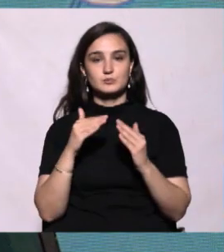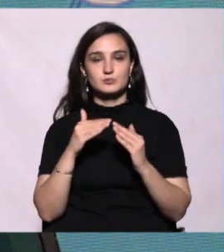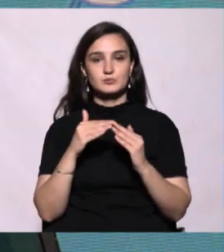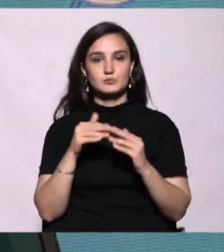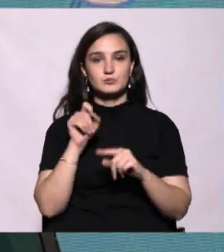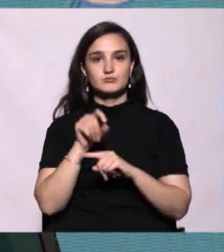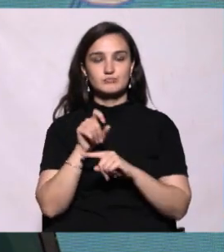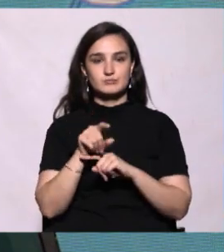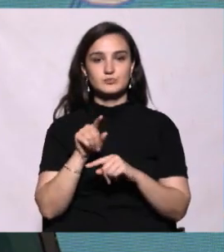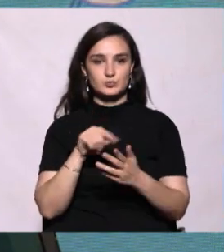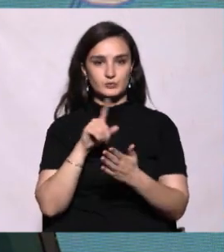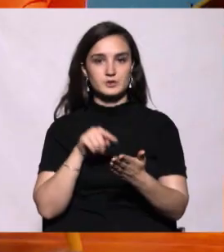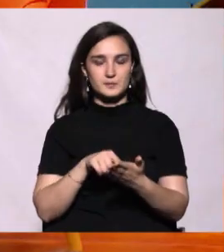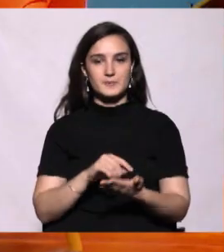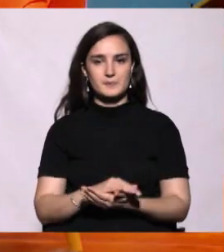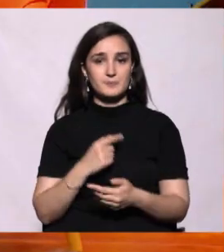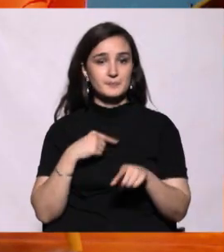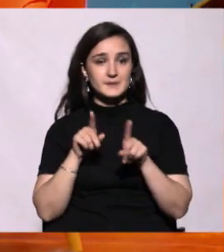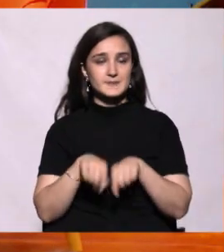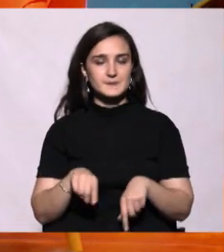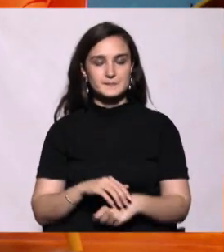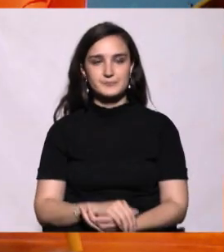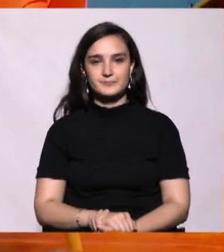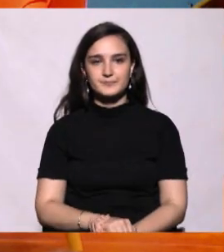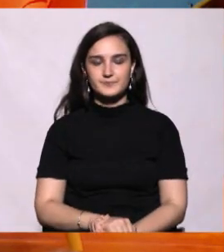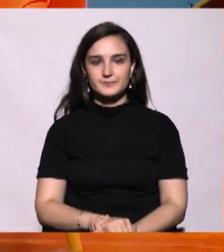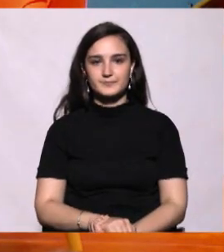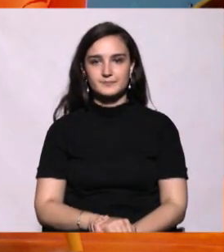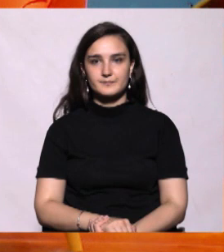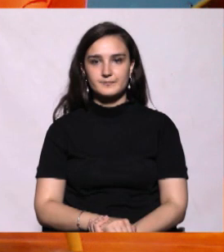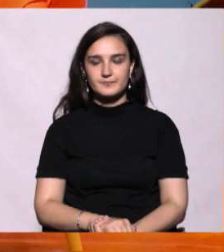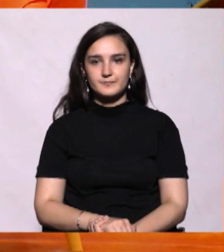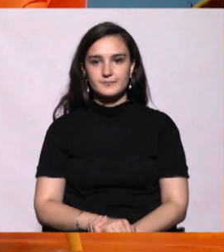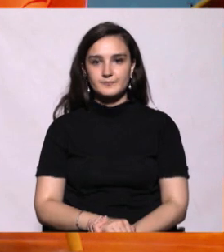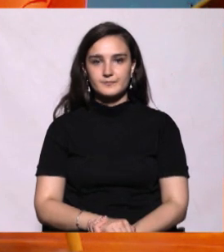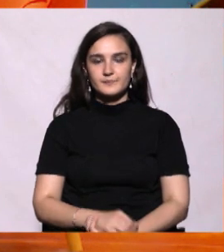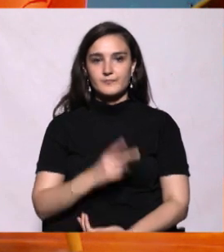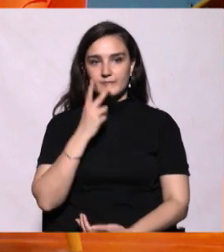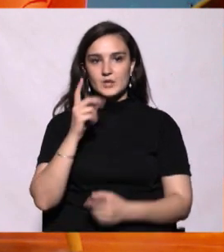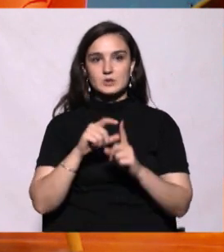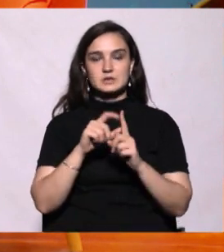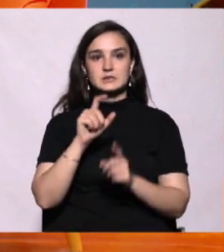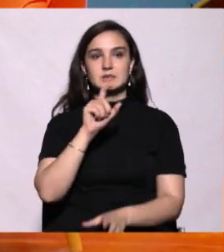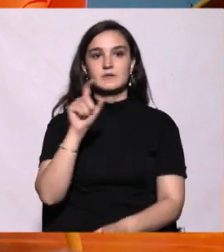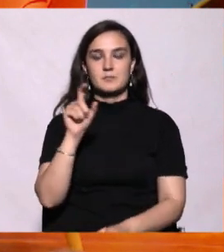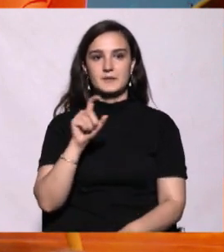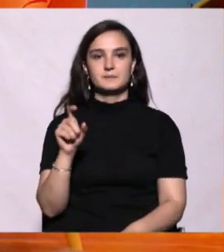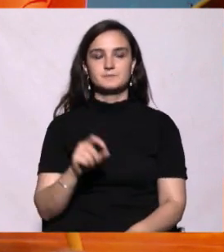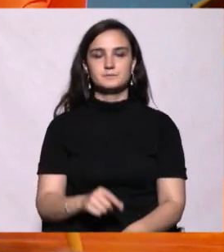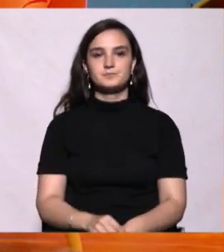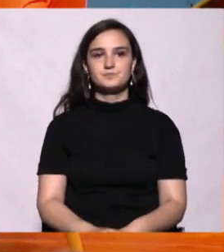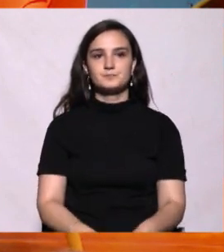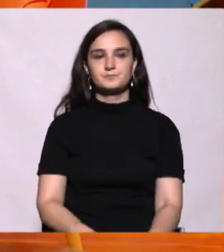homework question. Okay, me too. But let's have a look at the vocabulary for today. We